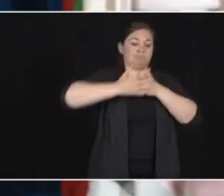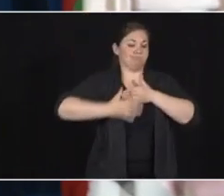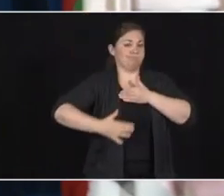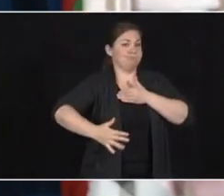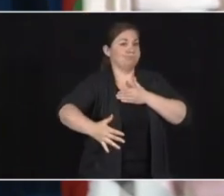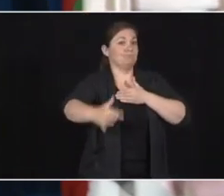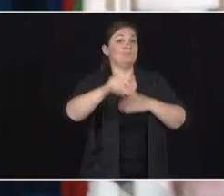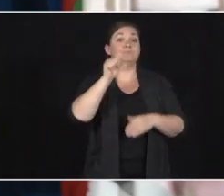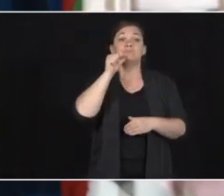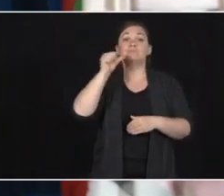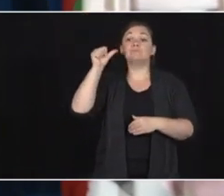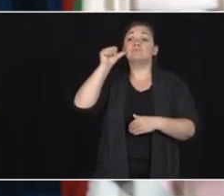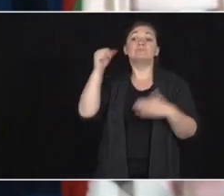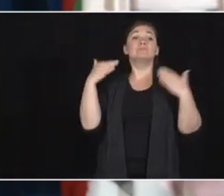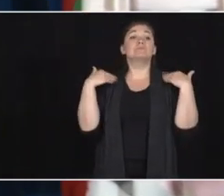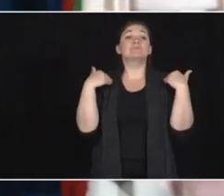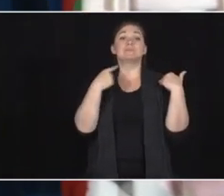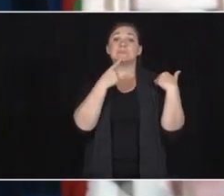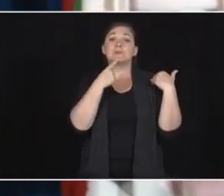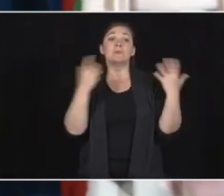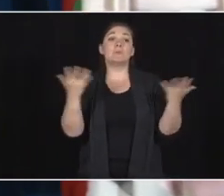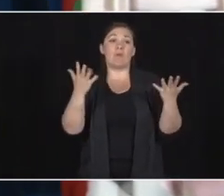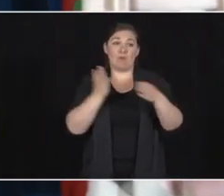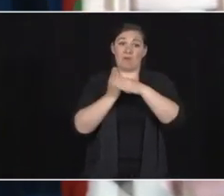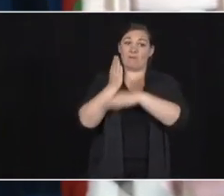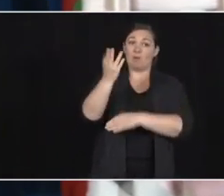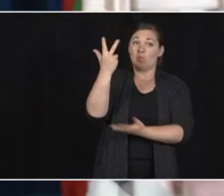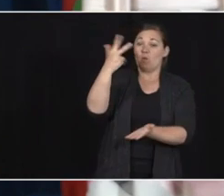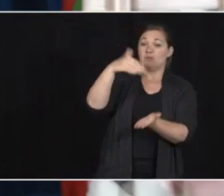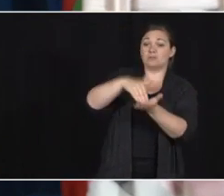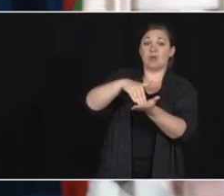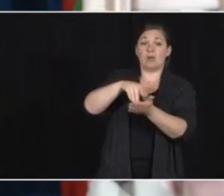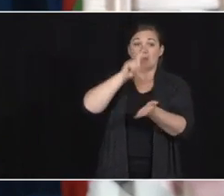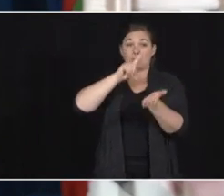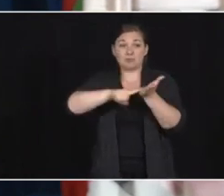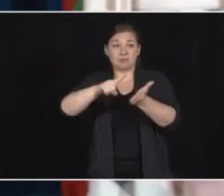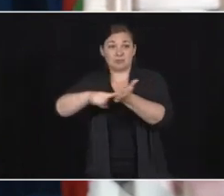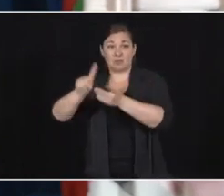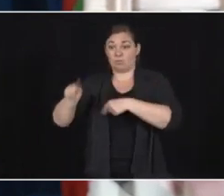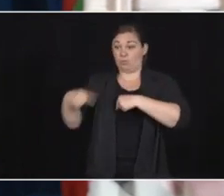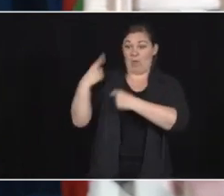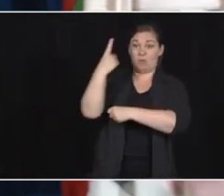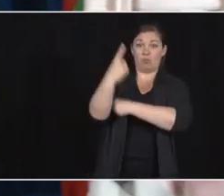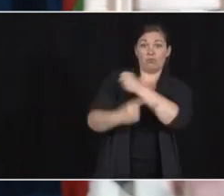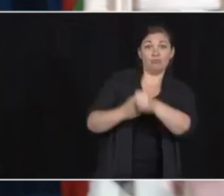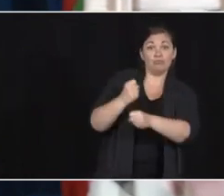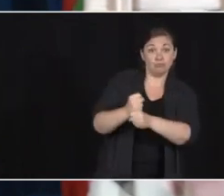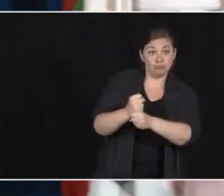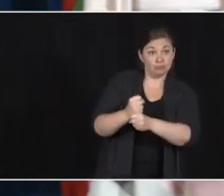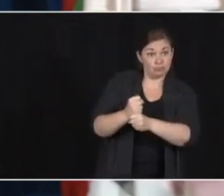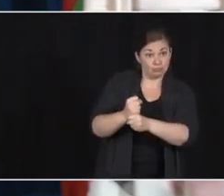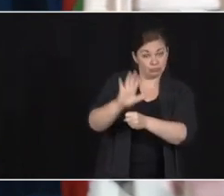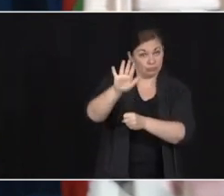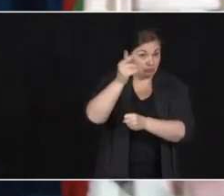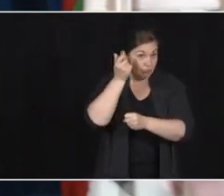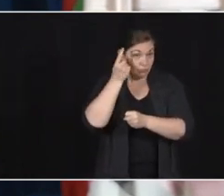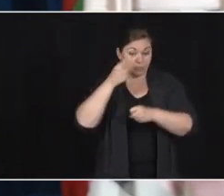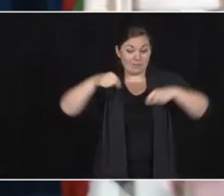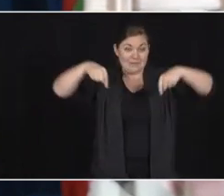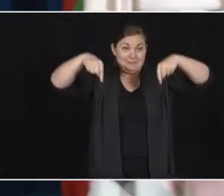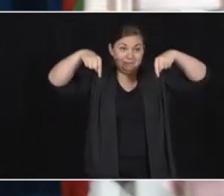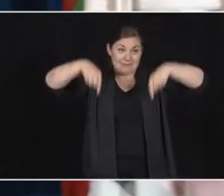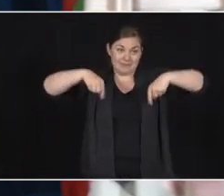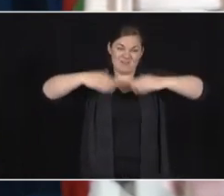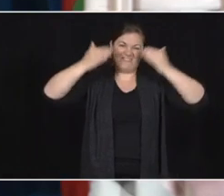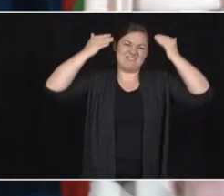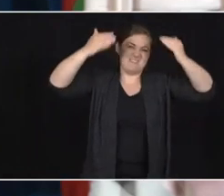yesterday, we did over 3,000 inspections over the last year, but these are going to be rigorous inspections.